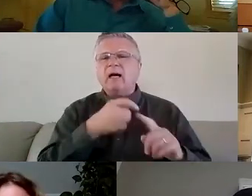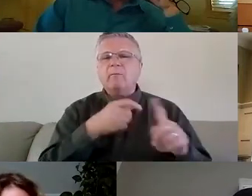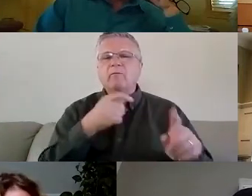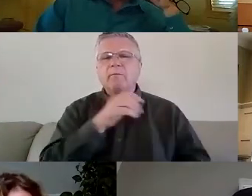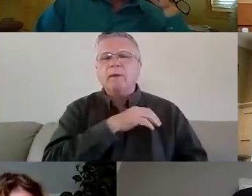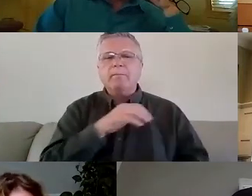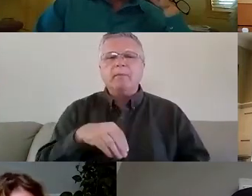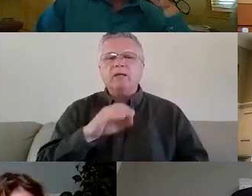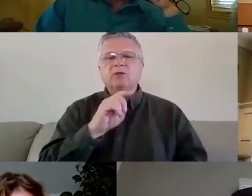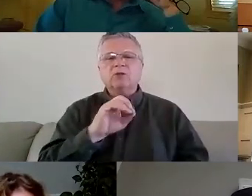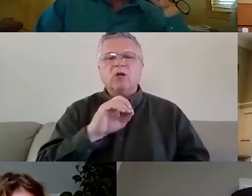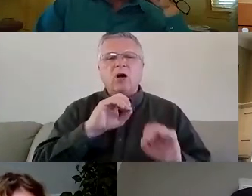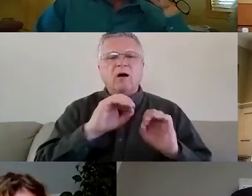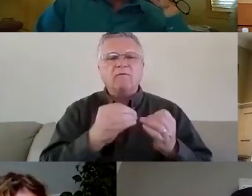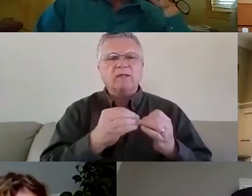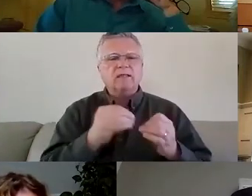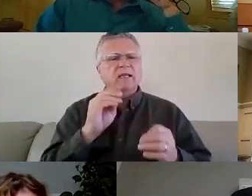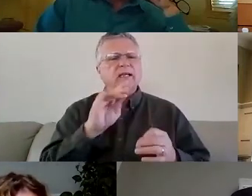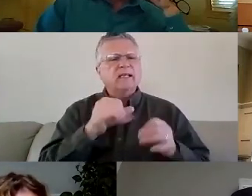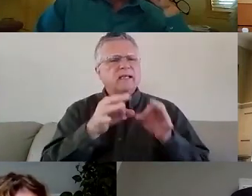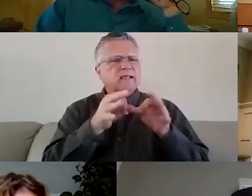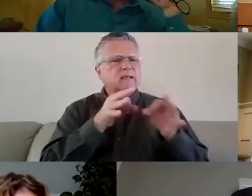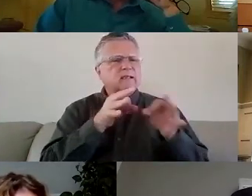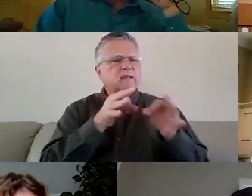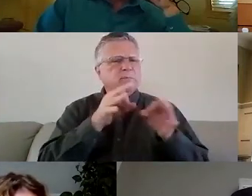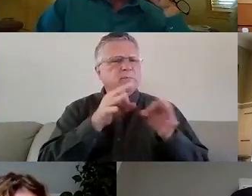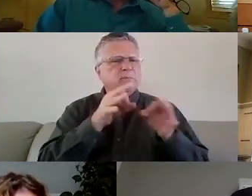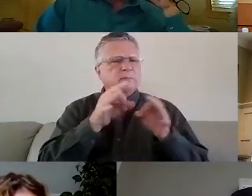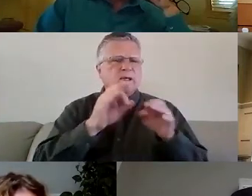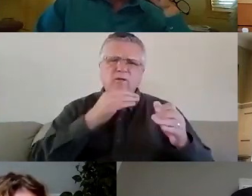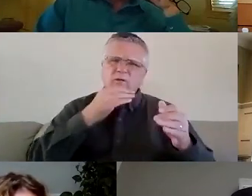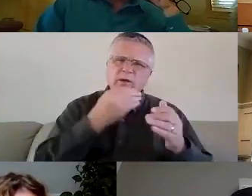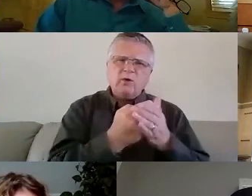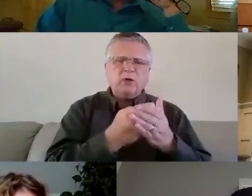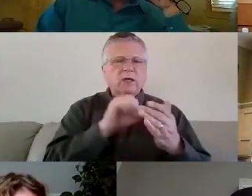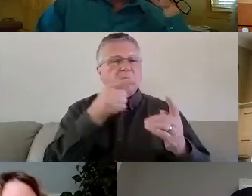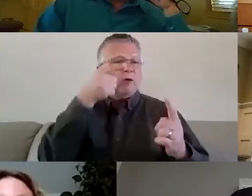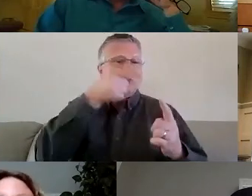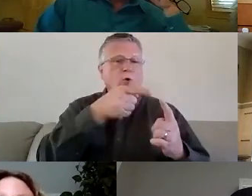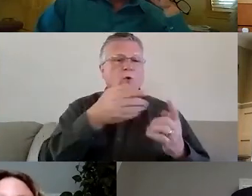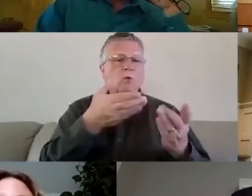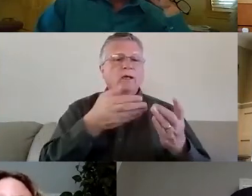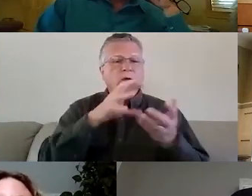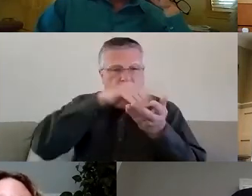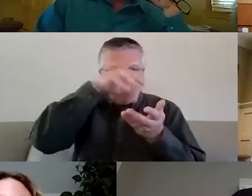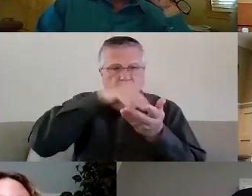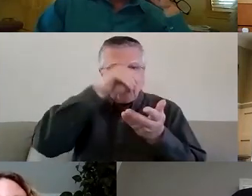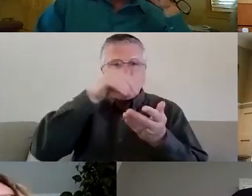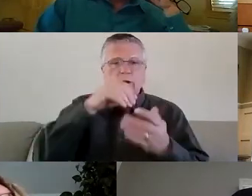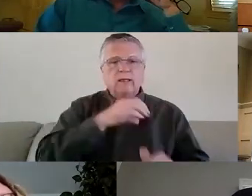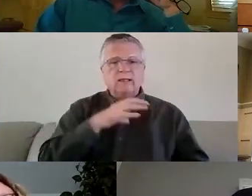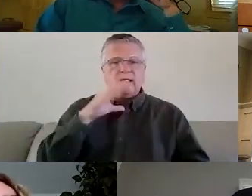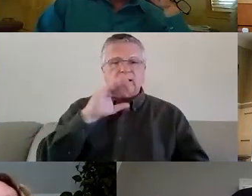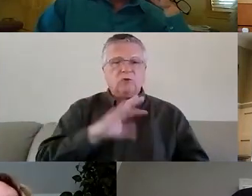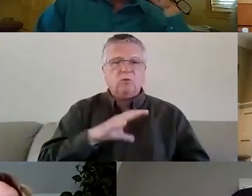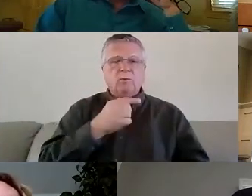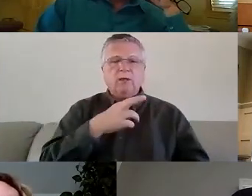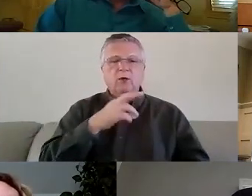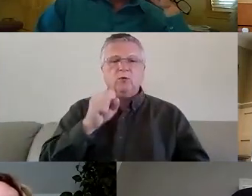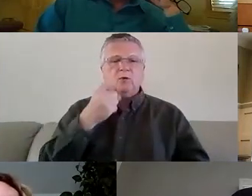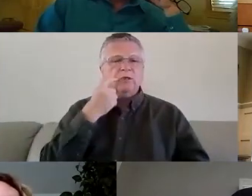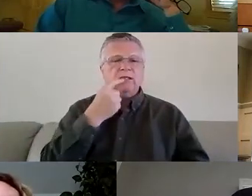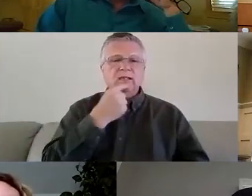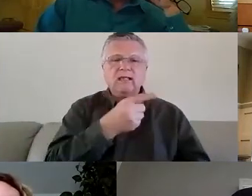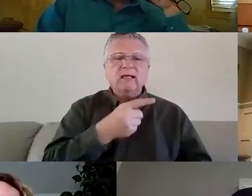Kathy covered it really well. I think another goal of the program is to also, you know, learn, as Councilwoman Grosch just alluded to, about,